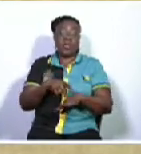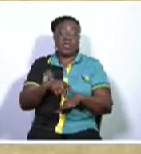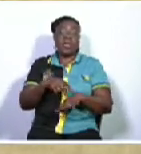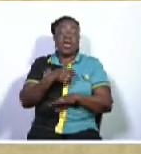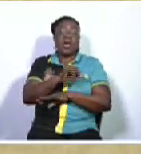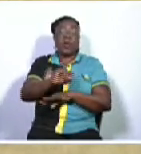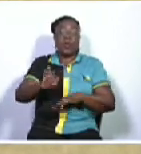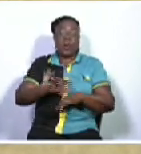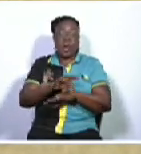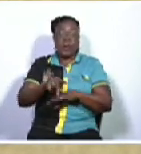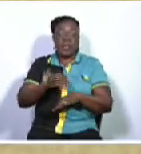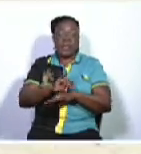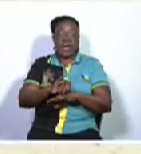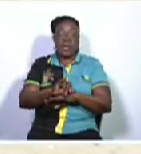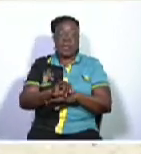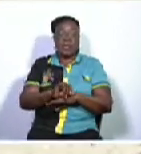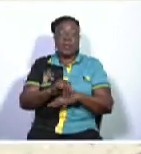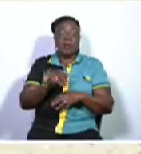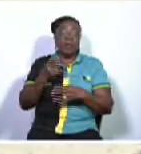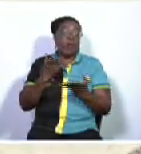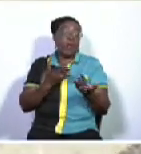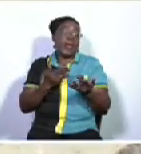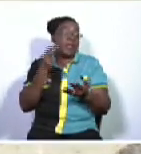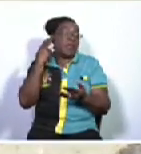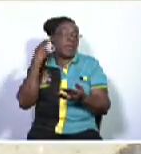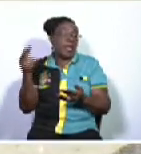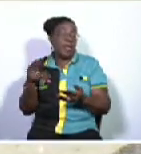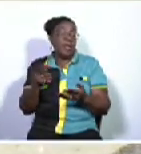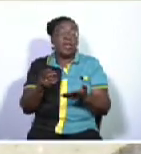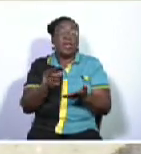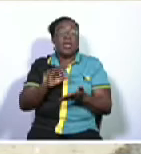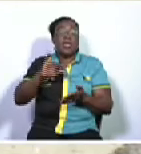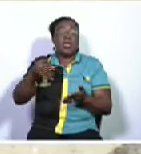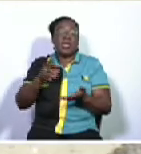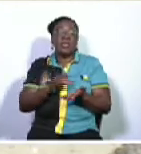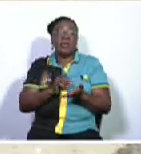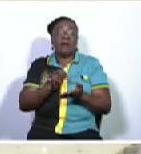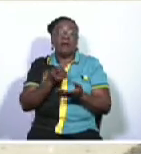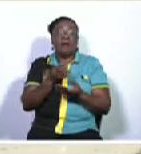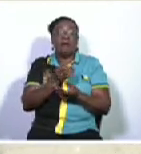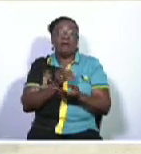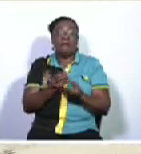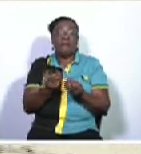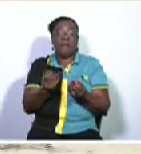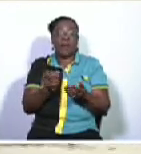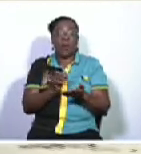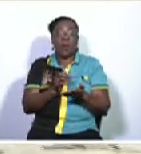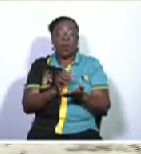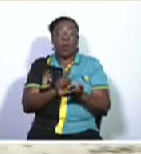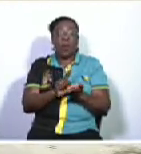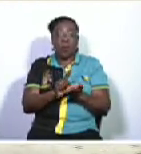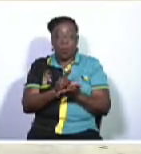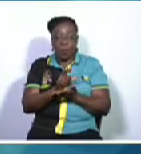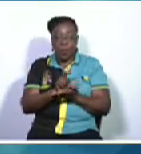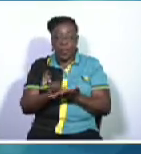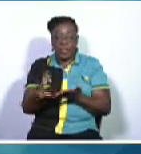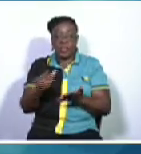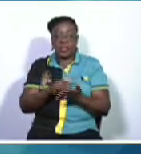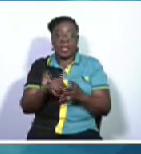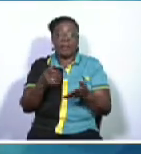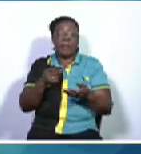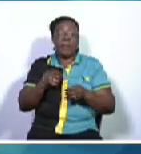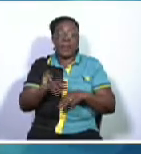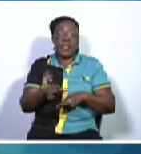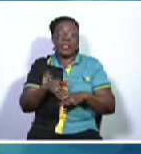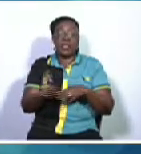Just 2 weeks after the Prime Minister, the Most Honorable Dr. Hubert Minnis, announced in his national address that beaches on those islands will reopen to the